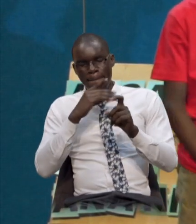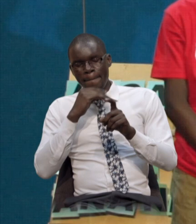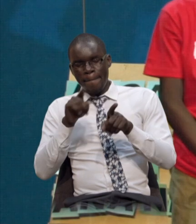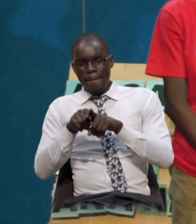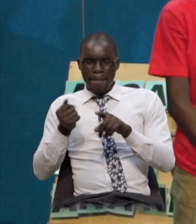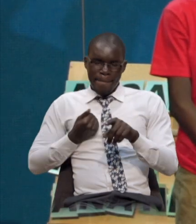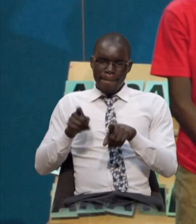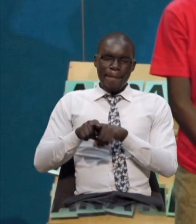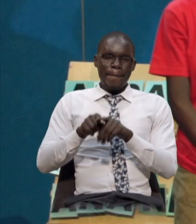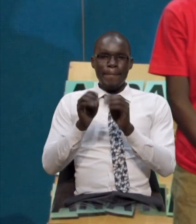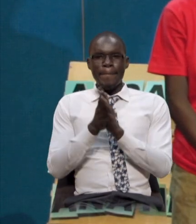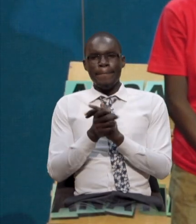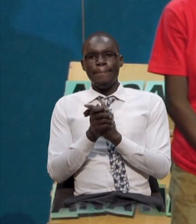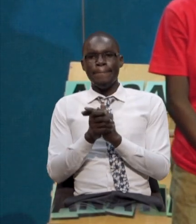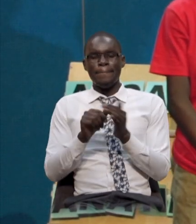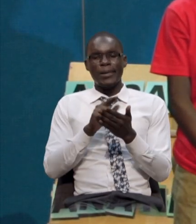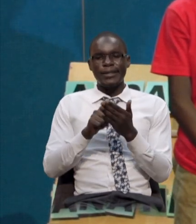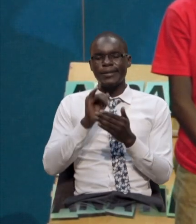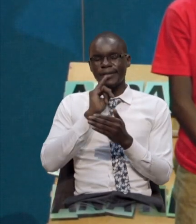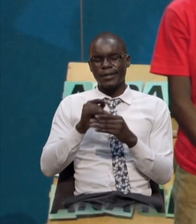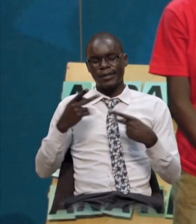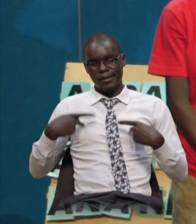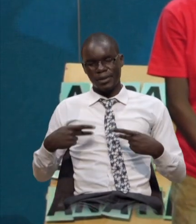Aha, and this is the person.